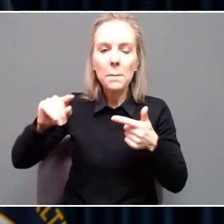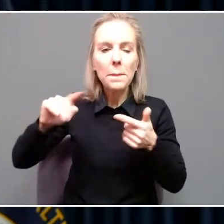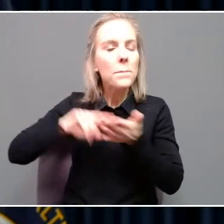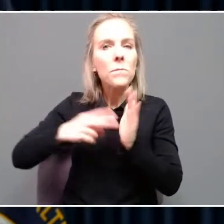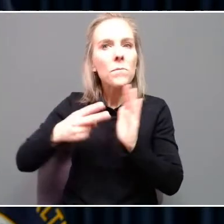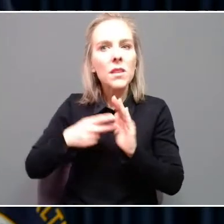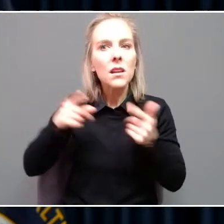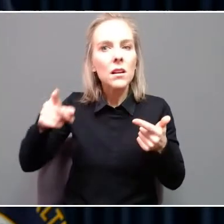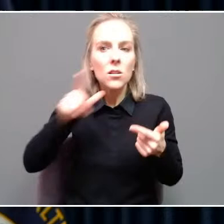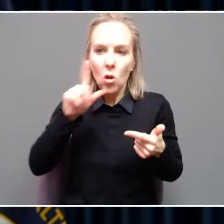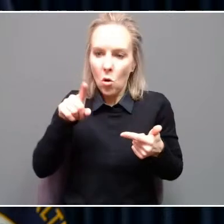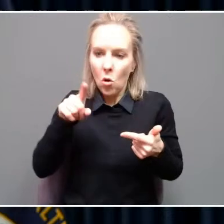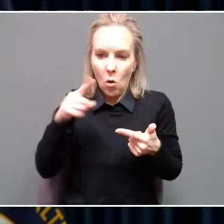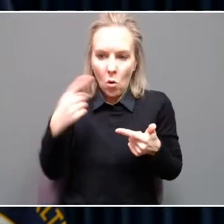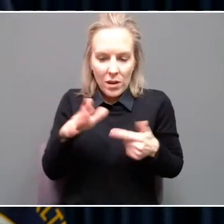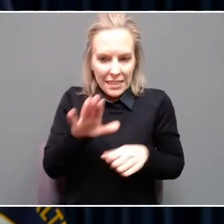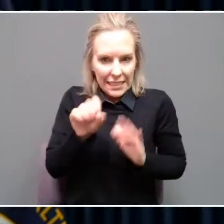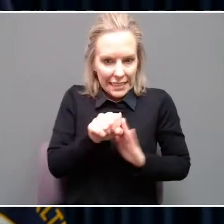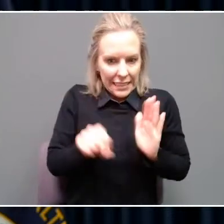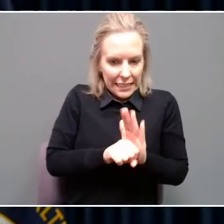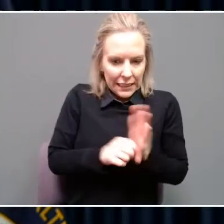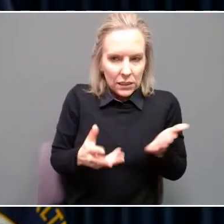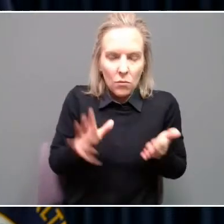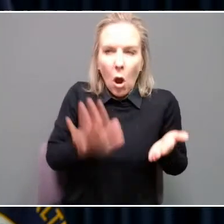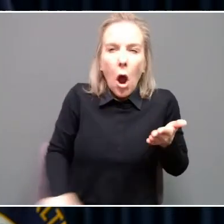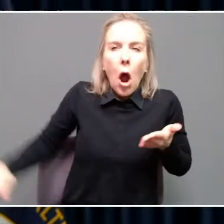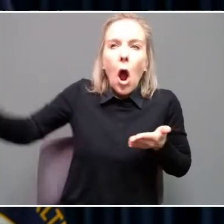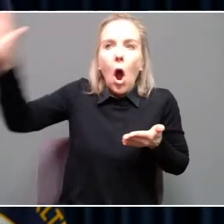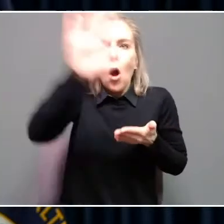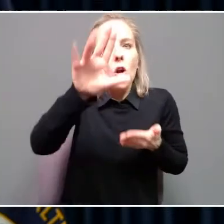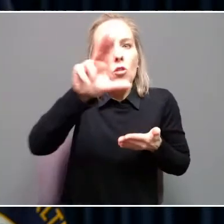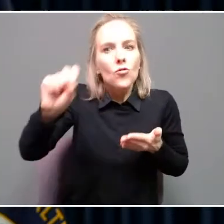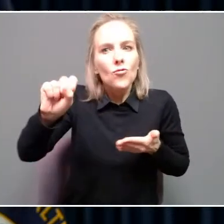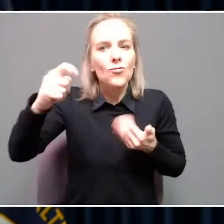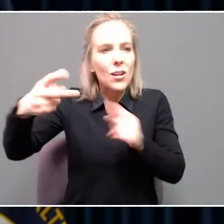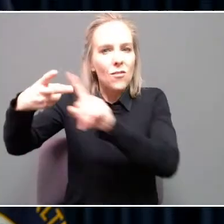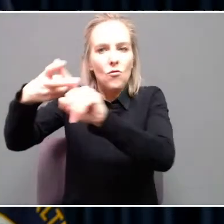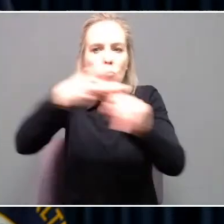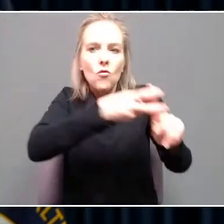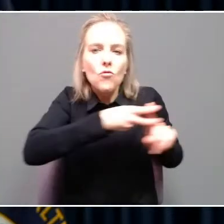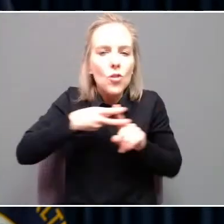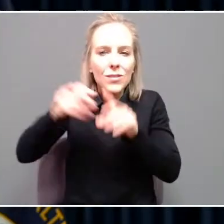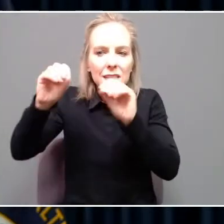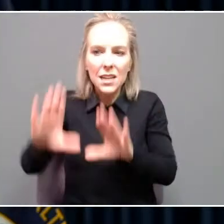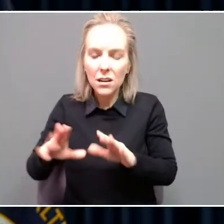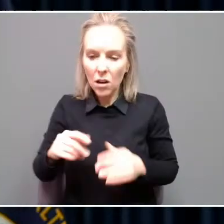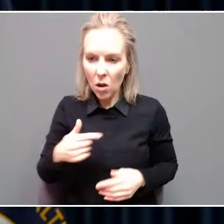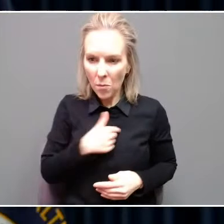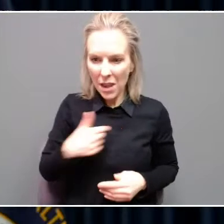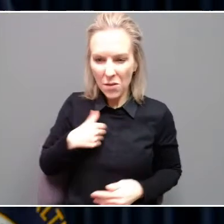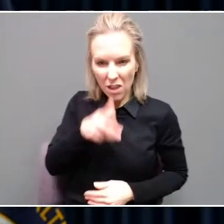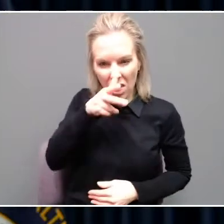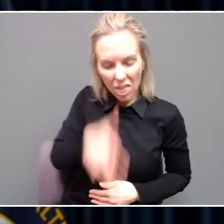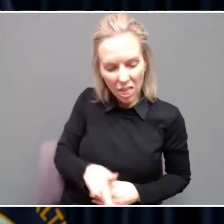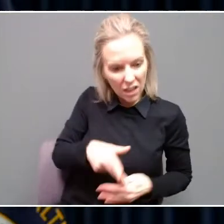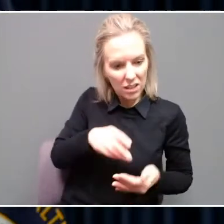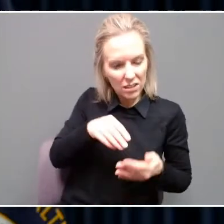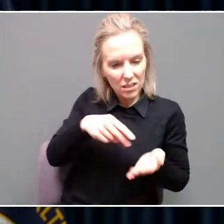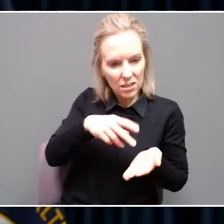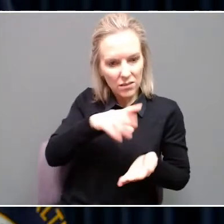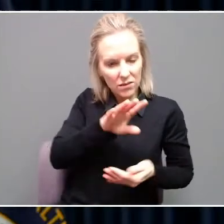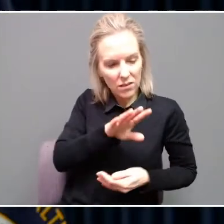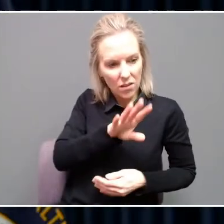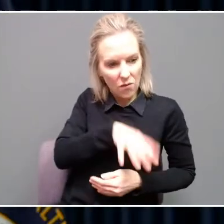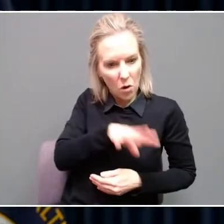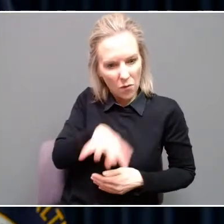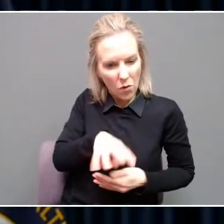just across their state, that are trying to recruit these people. Well, if we're 44th in teacher pay, how many are we going to get? And